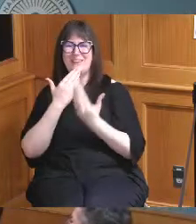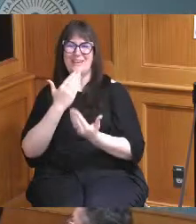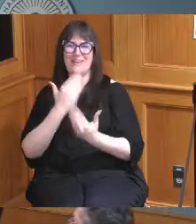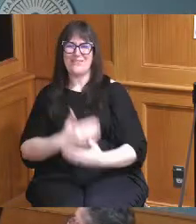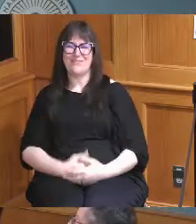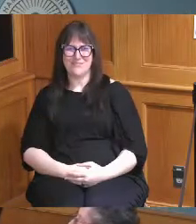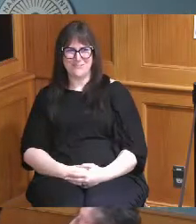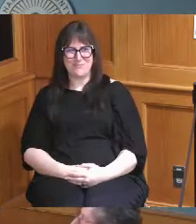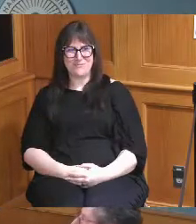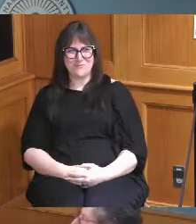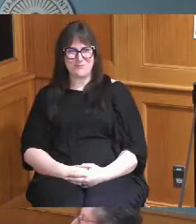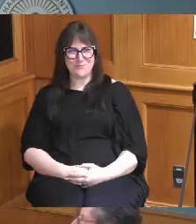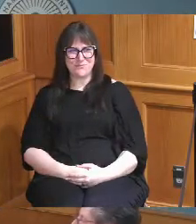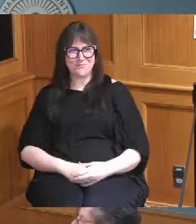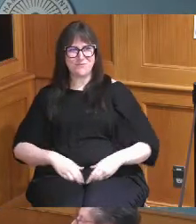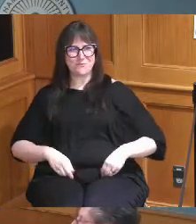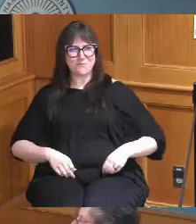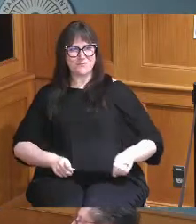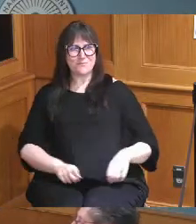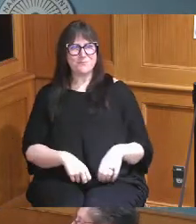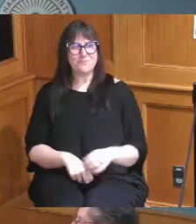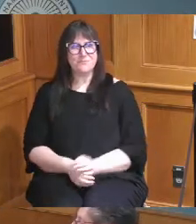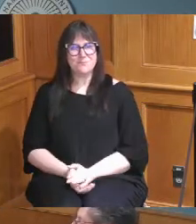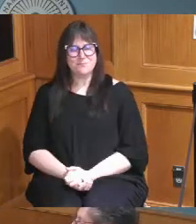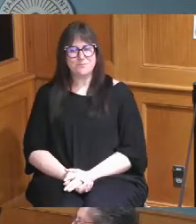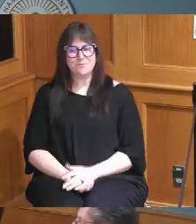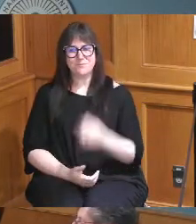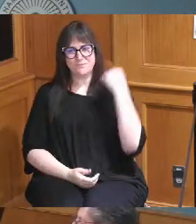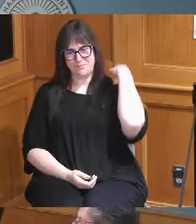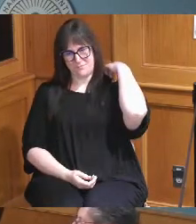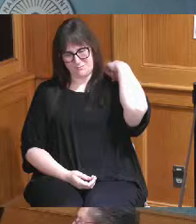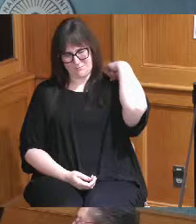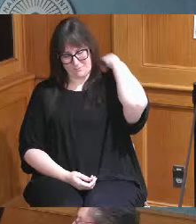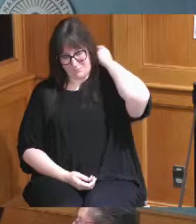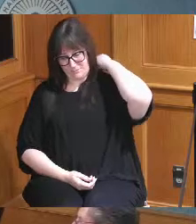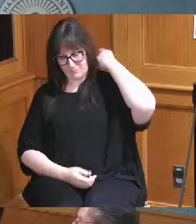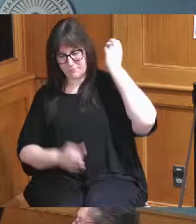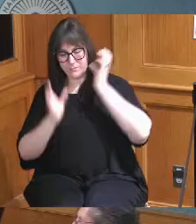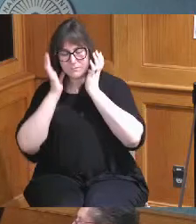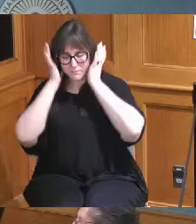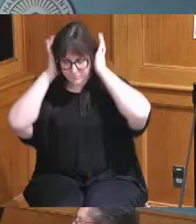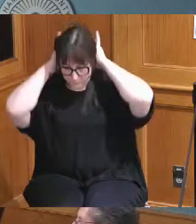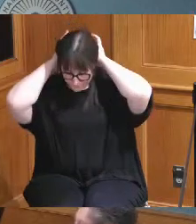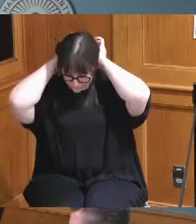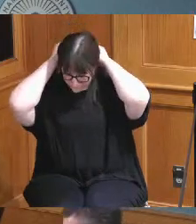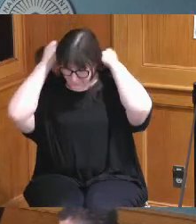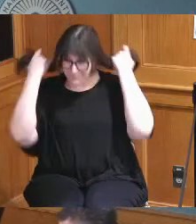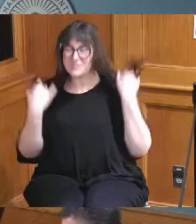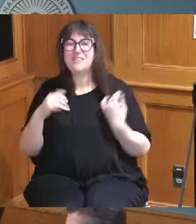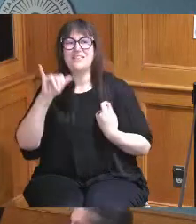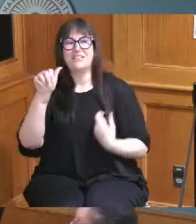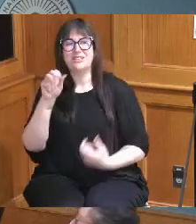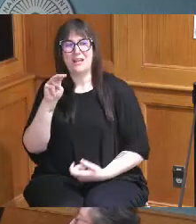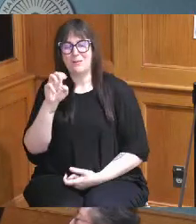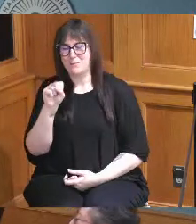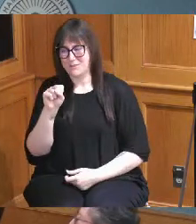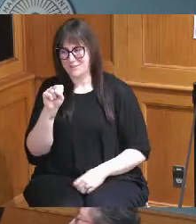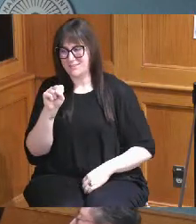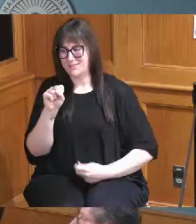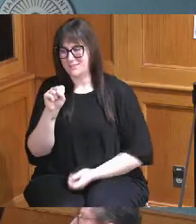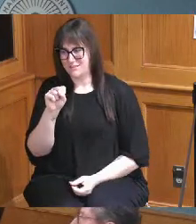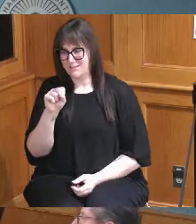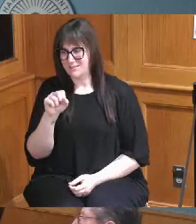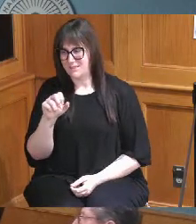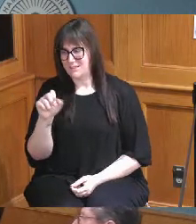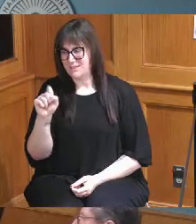you. Thank you all. Thank you. Okay. And now James Stock from DJX Construction.